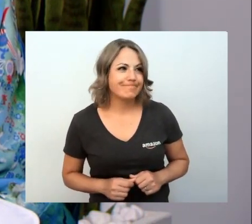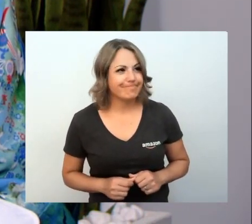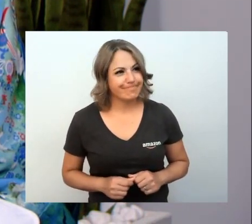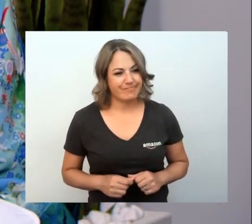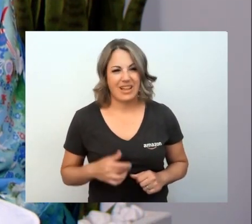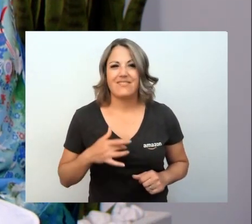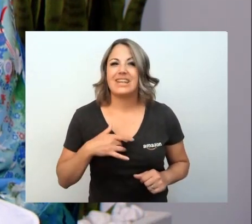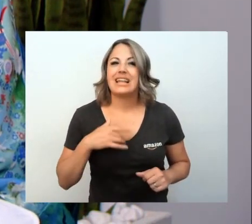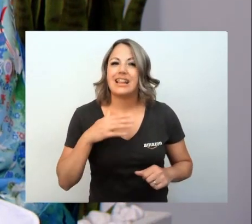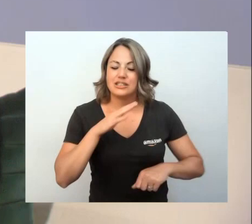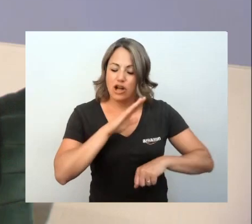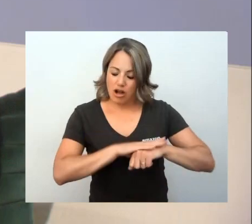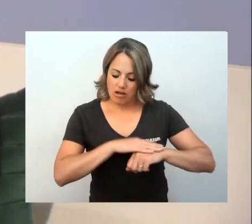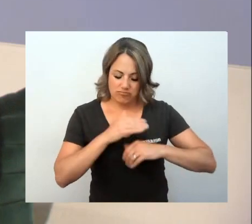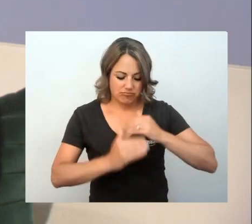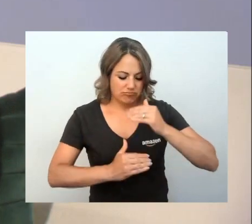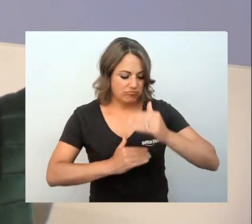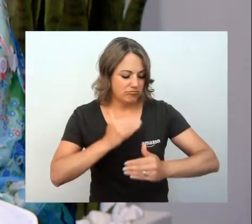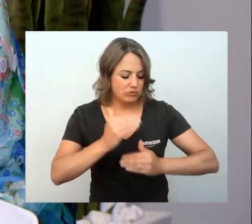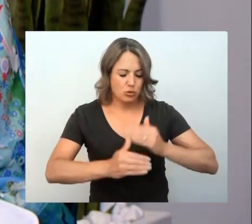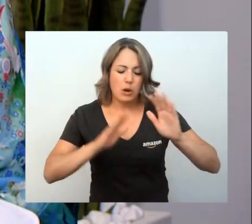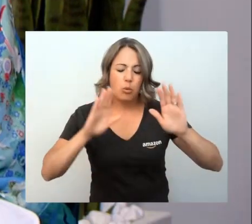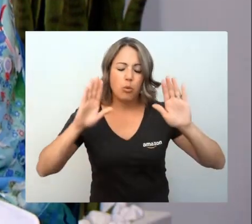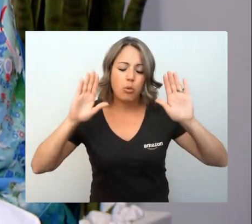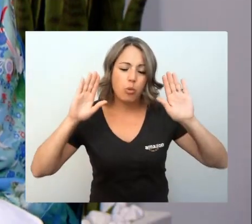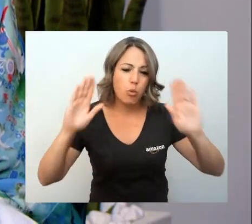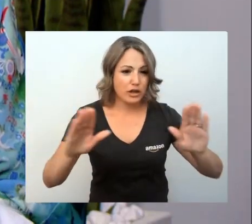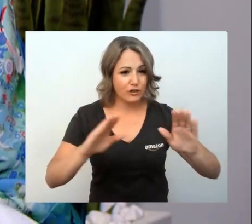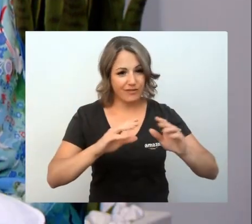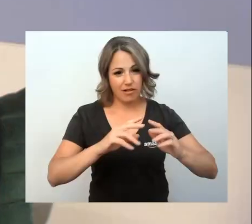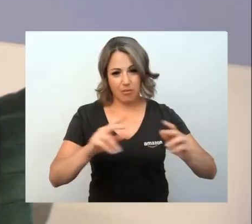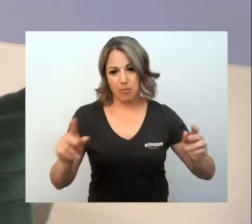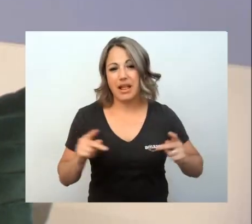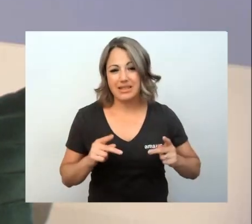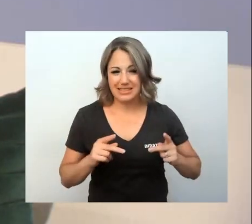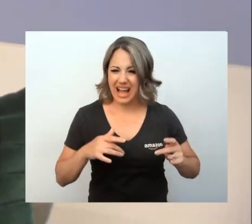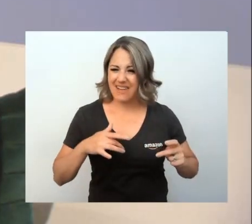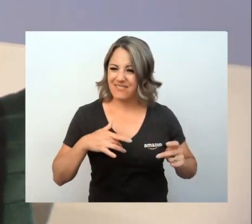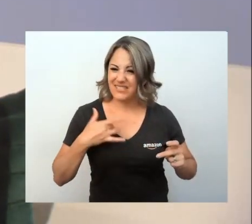really wonderful place that is going to be forward.